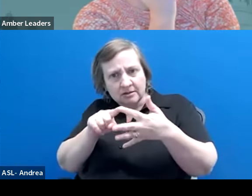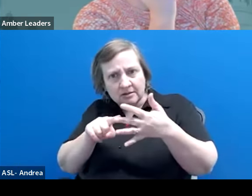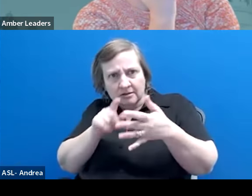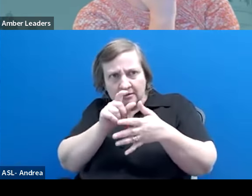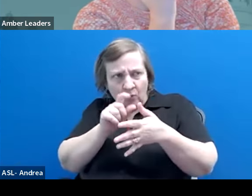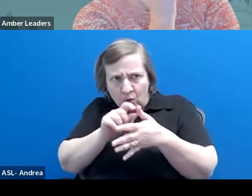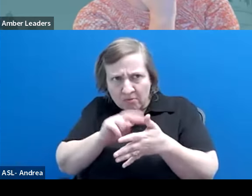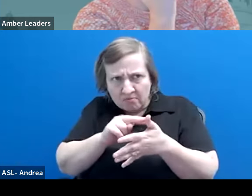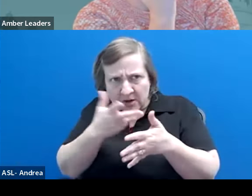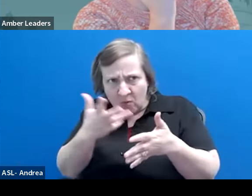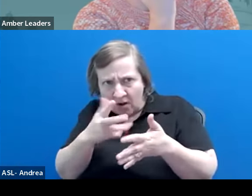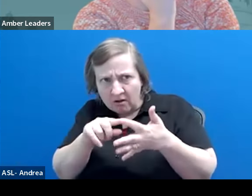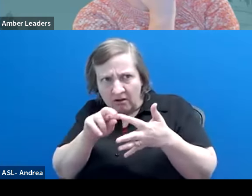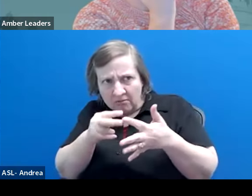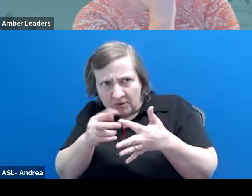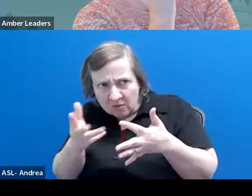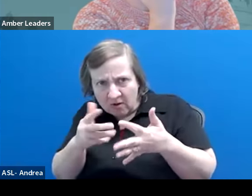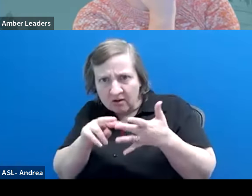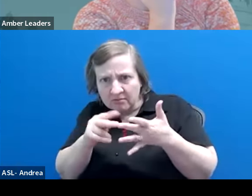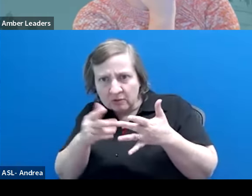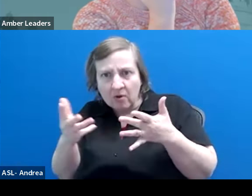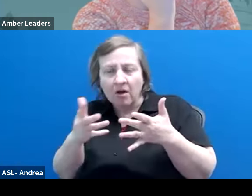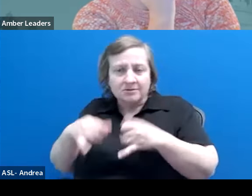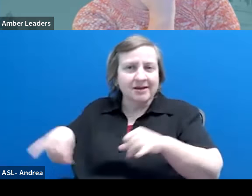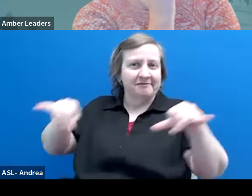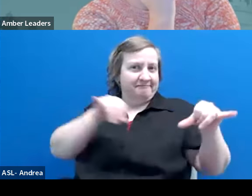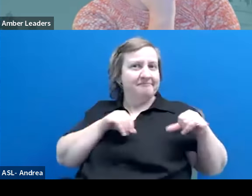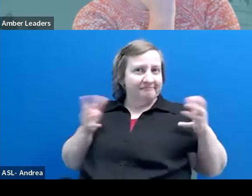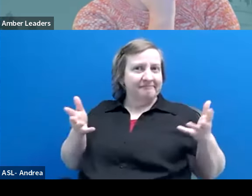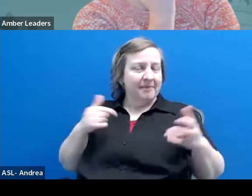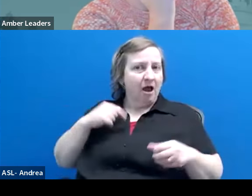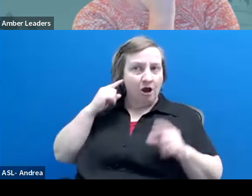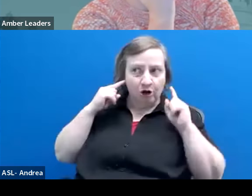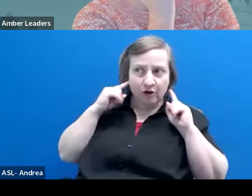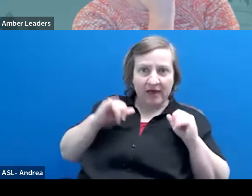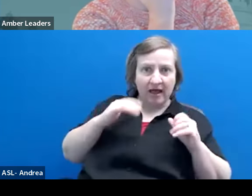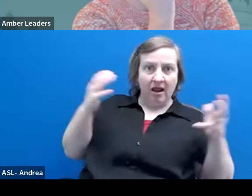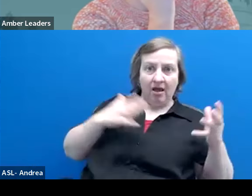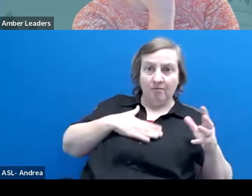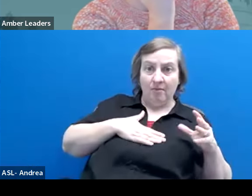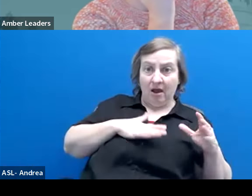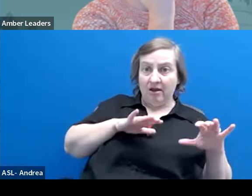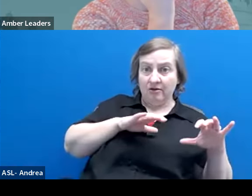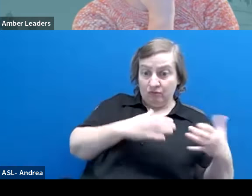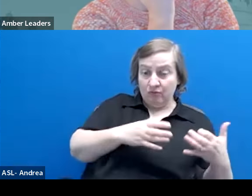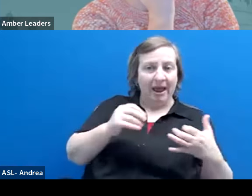really, I think, good one that I heard a lot of the, in my group and a lot of the other ones during the report out say.